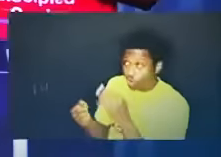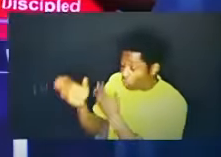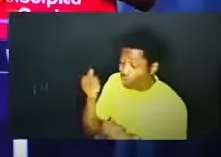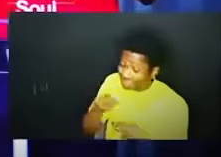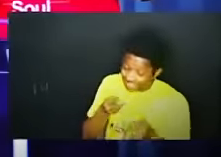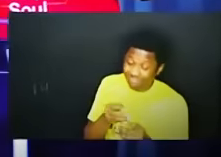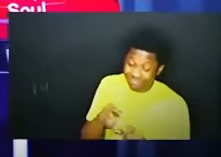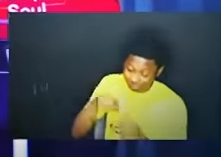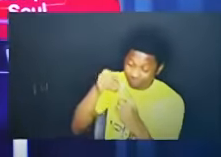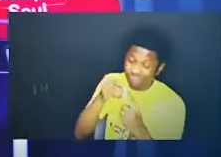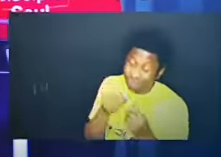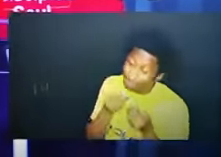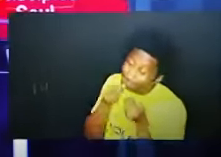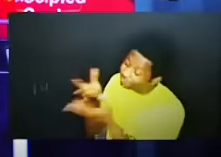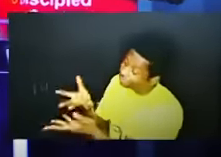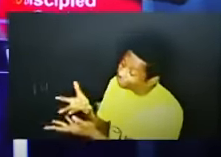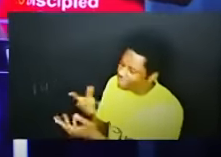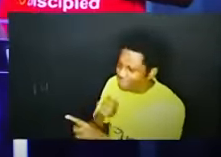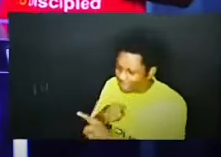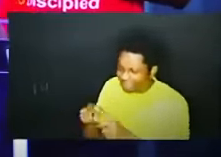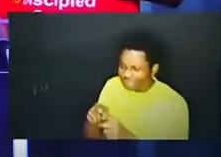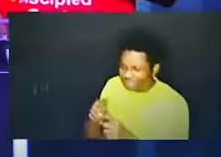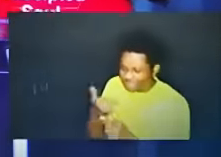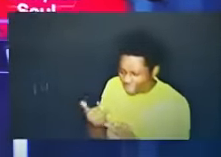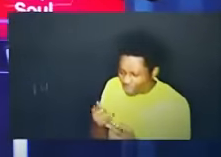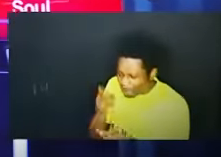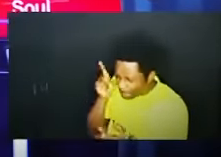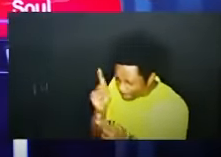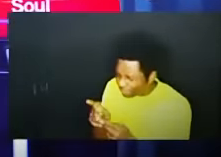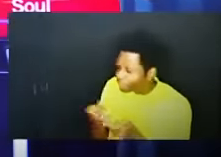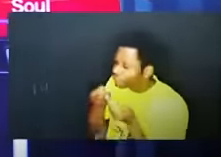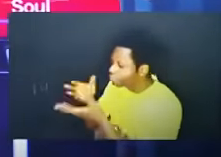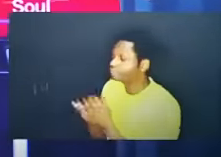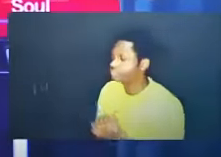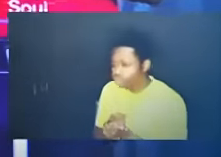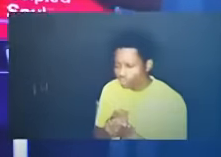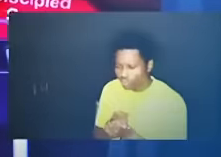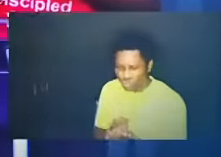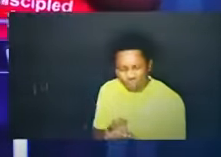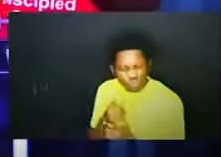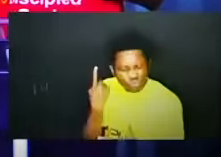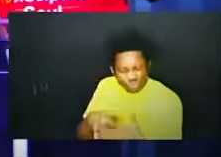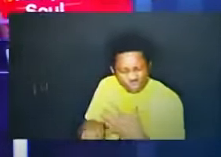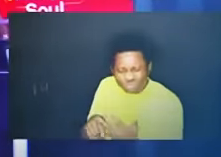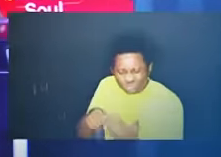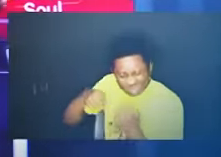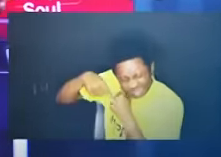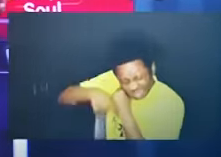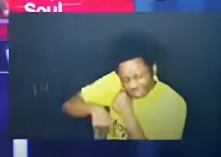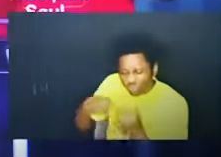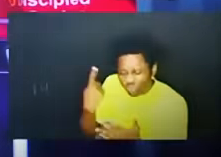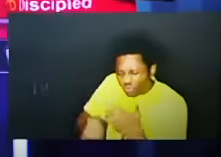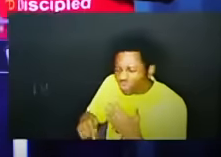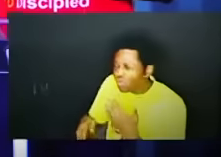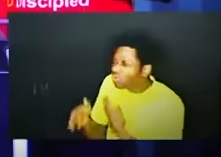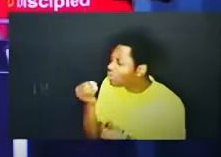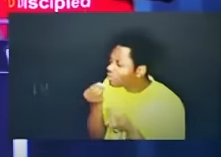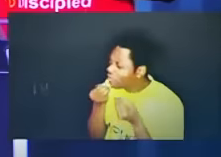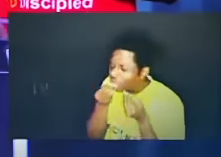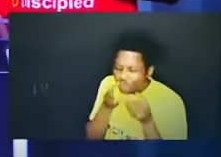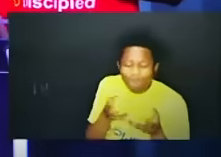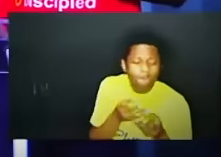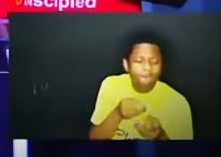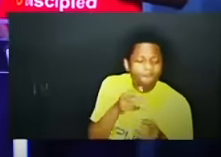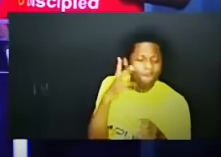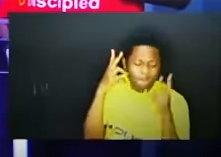se onko, enko kachire Pharaoh. So what did God really tell Moses to tell Pharaoh? Yasembe mpanu, nyanko pon kachire Moses, se onko kachire Pharaoh. You